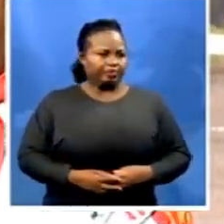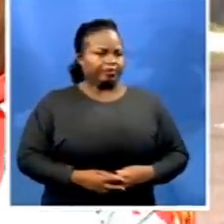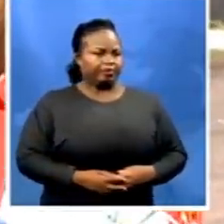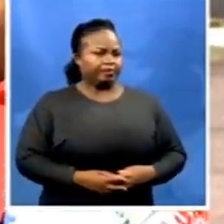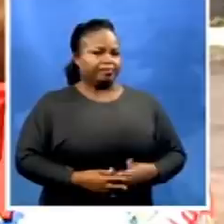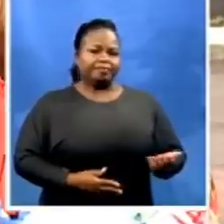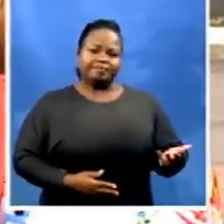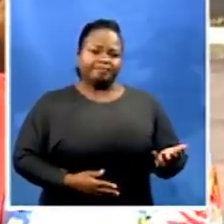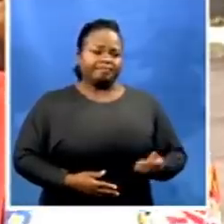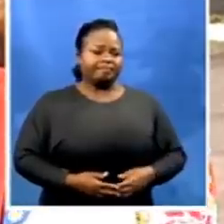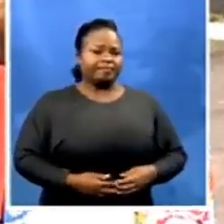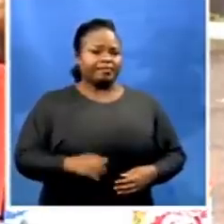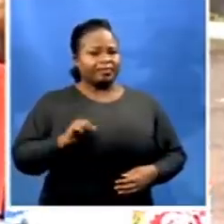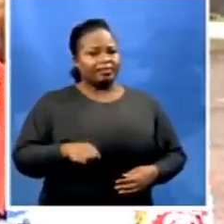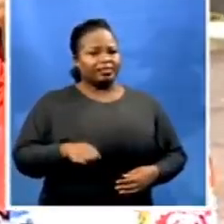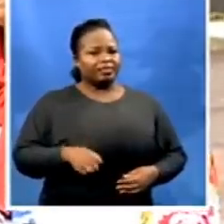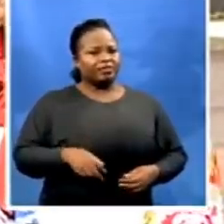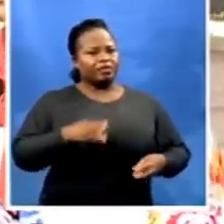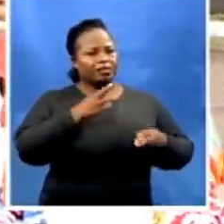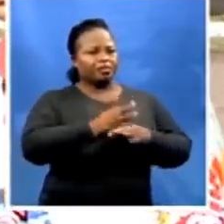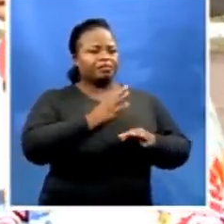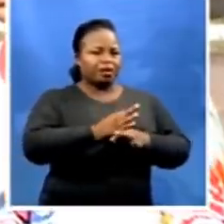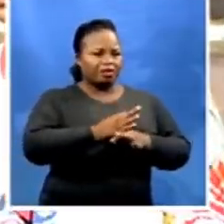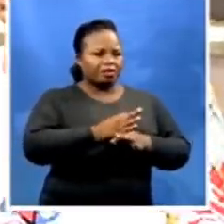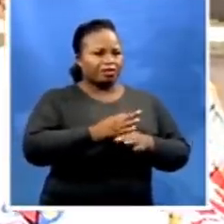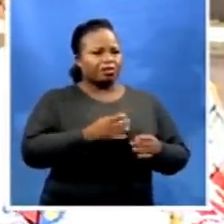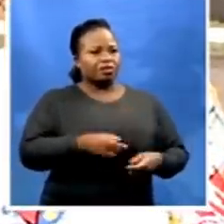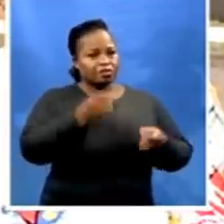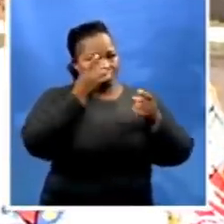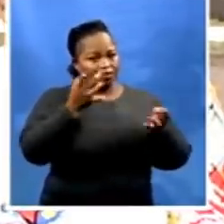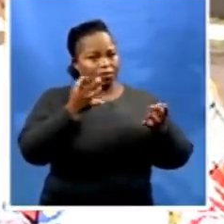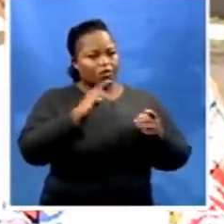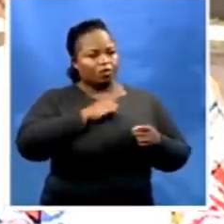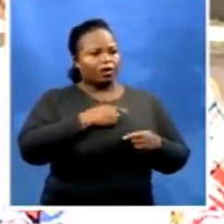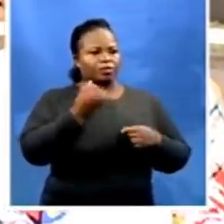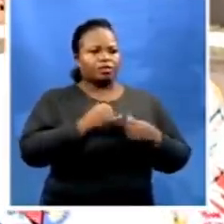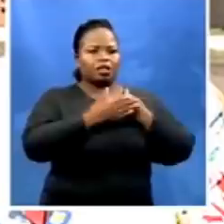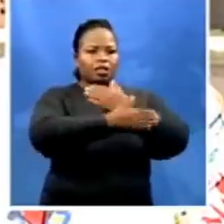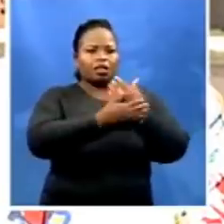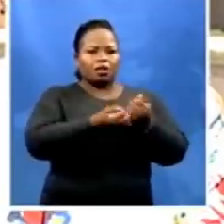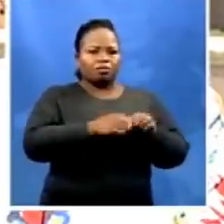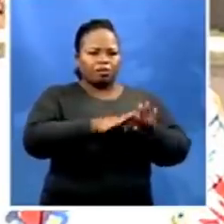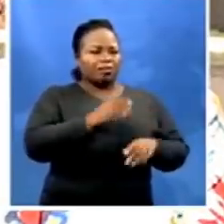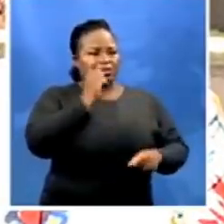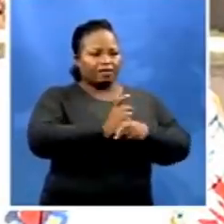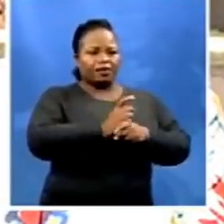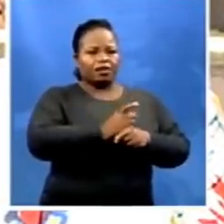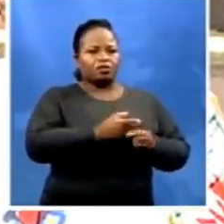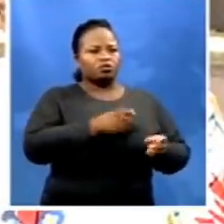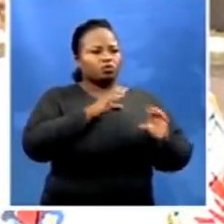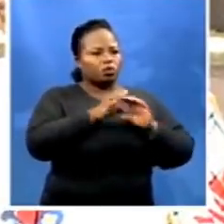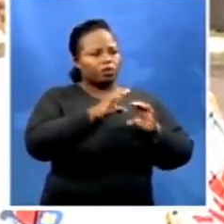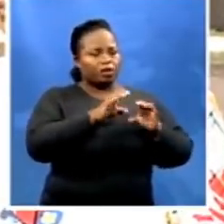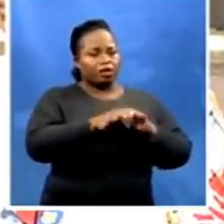parents with regards to the matter as the lockdown is currently underway. It's been very difficult to try and get information out there, and I'm sure that